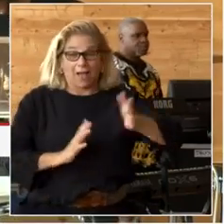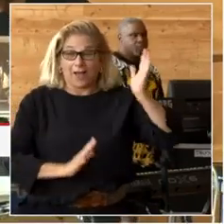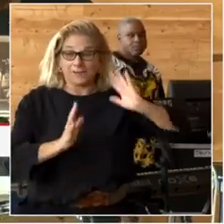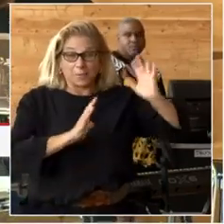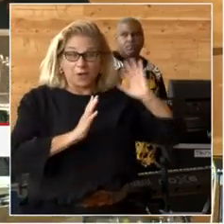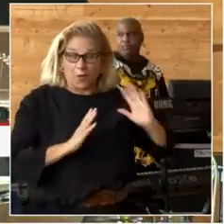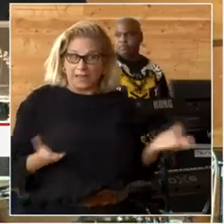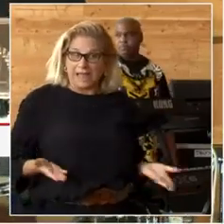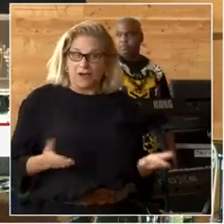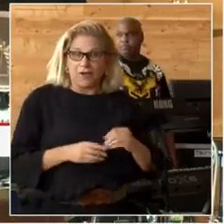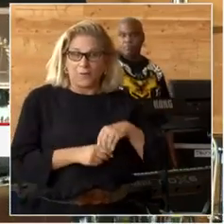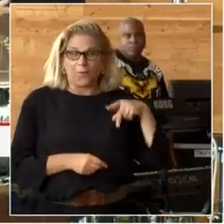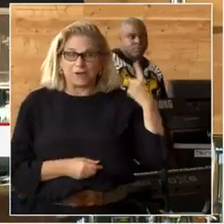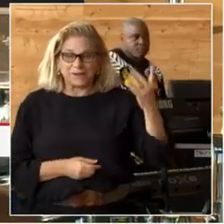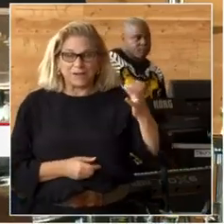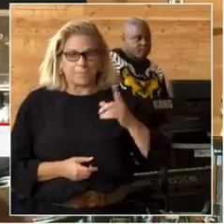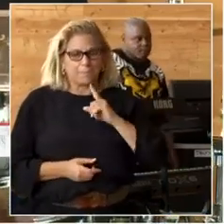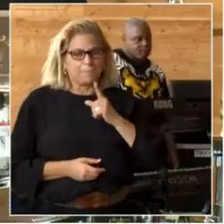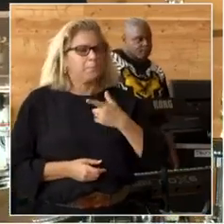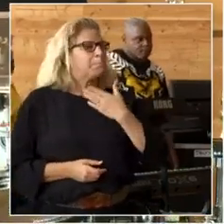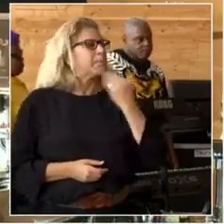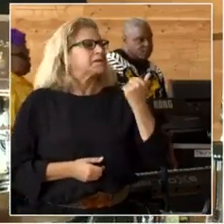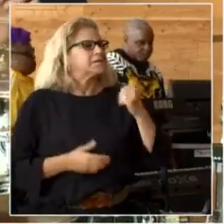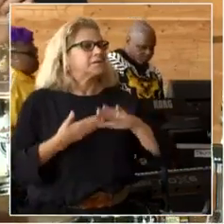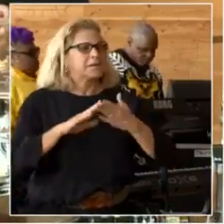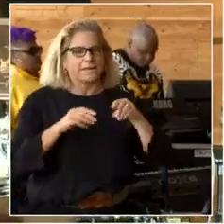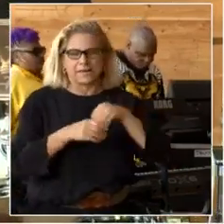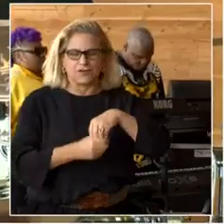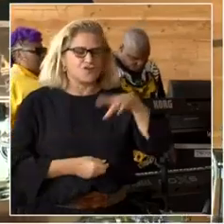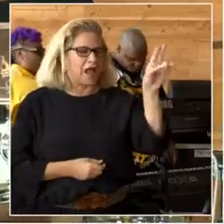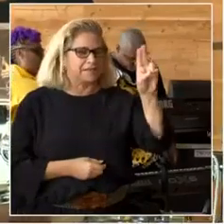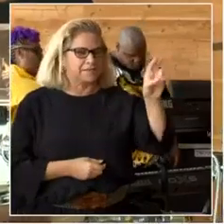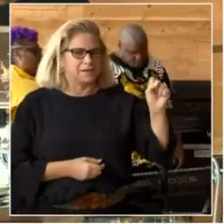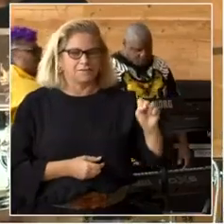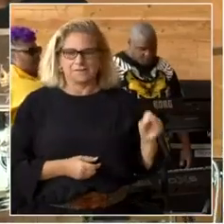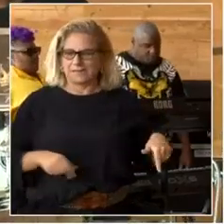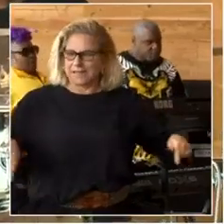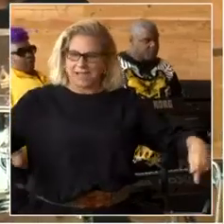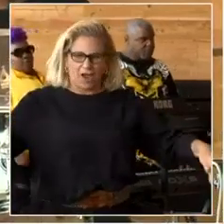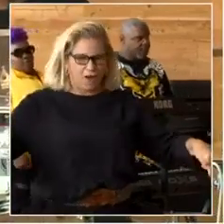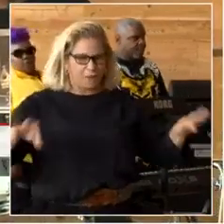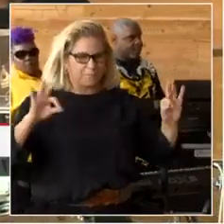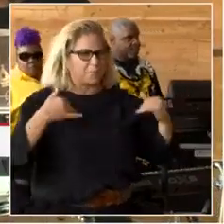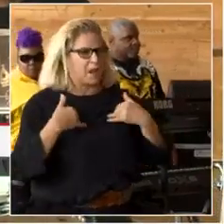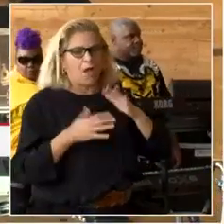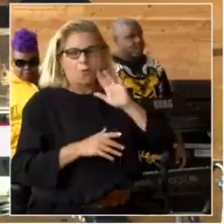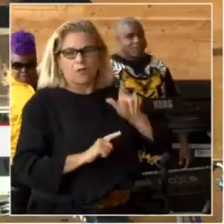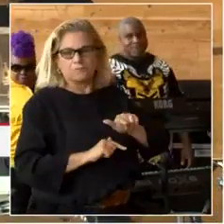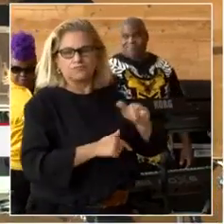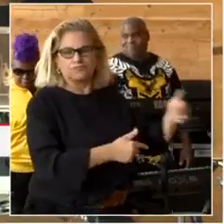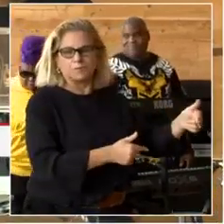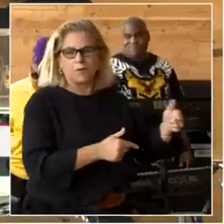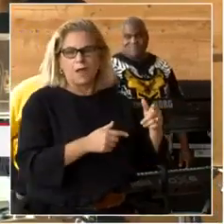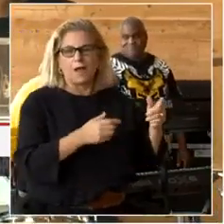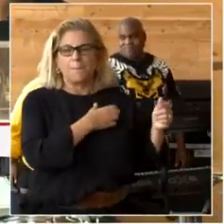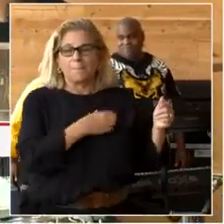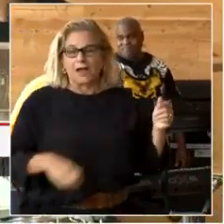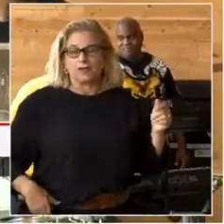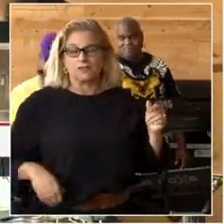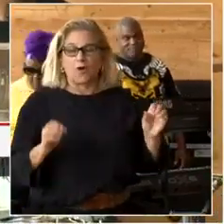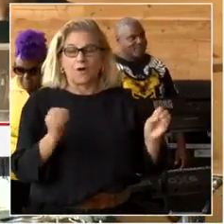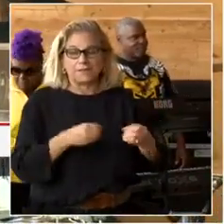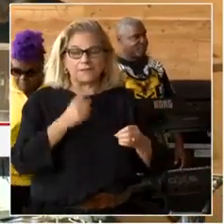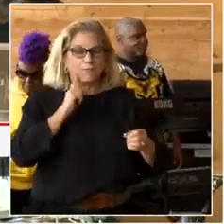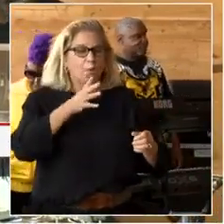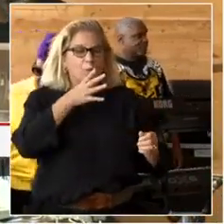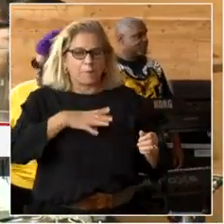best city in the world. So with that, I will leave the Director of the Mayor's Office on Women's Policy,